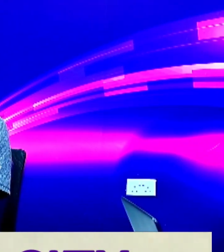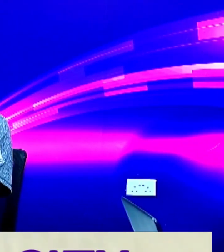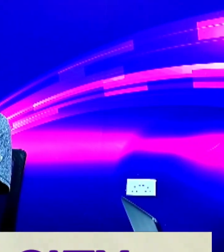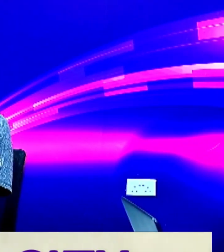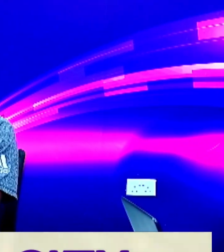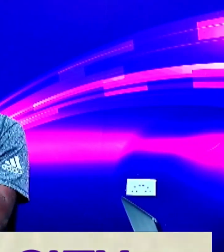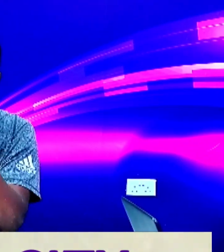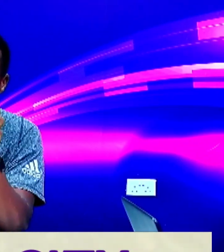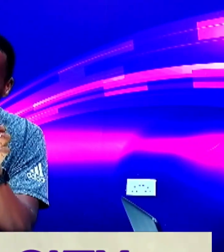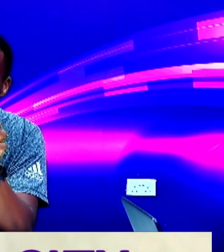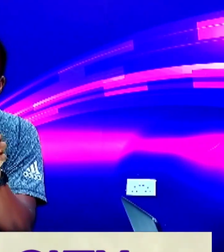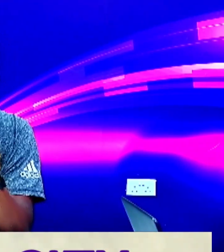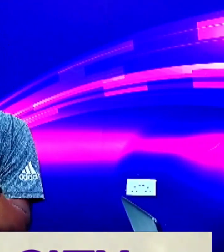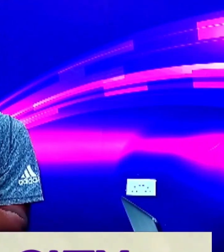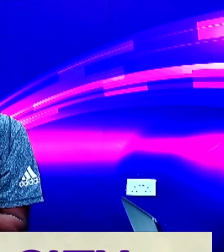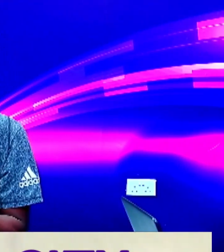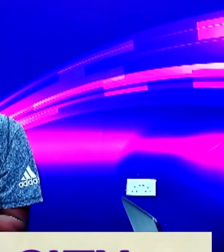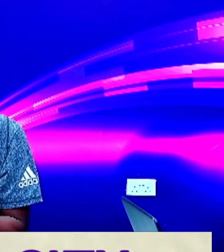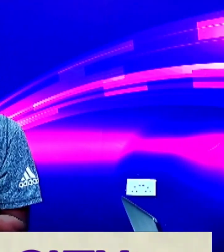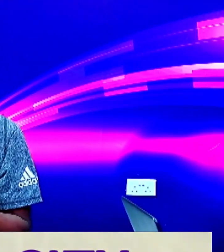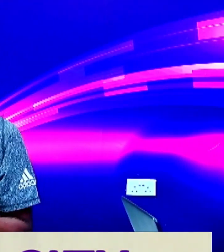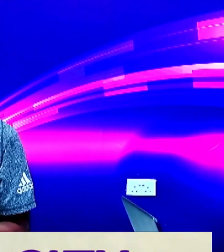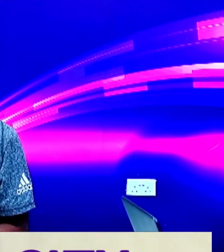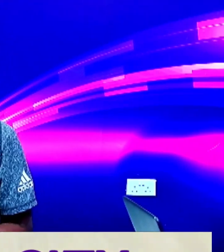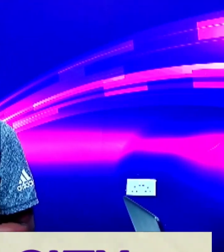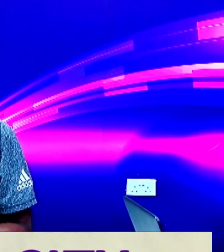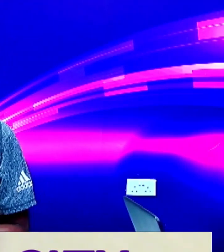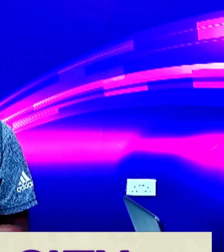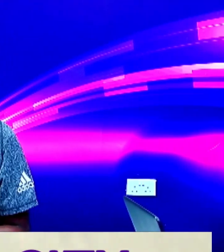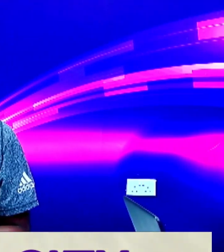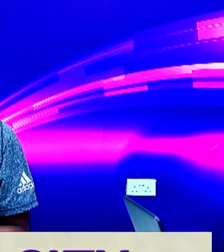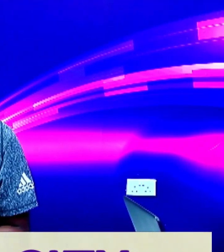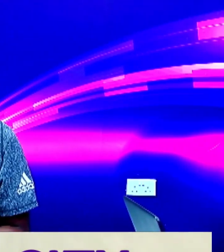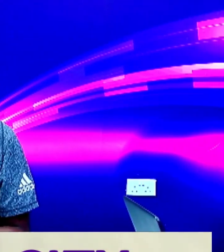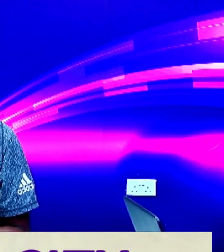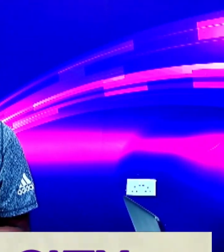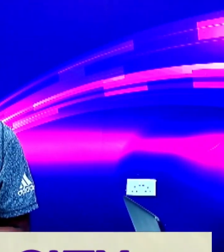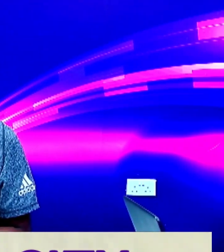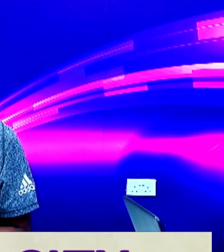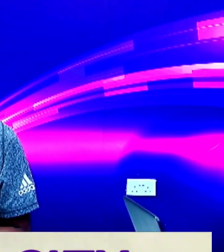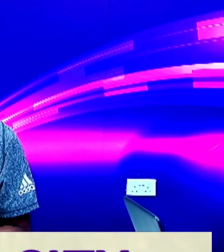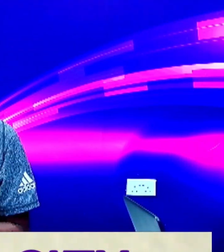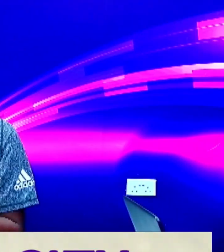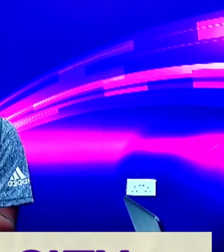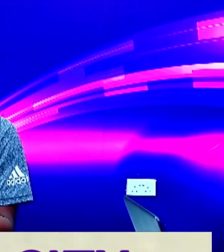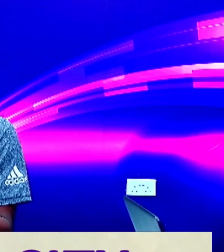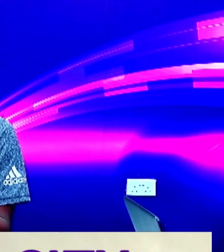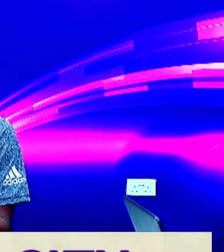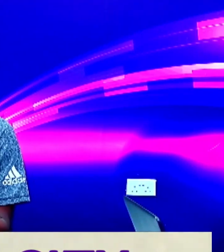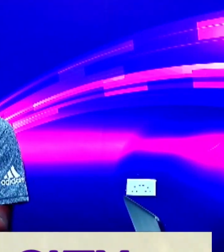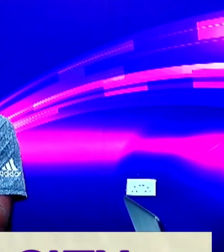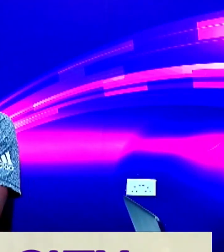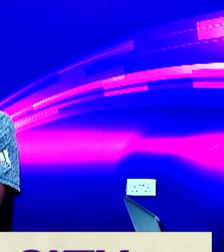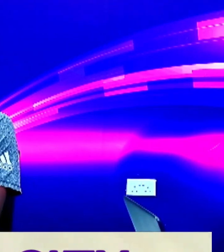players from best players, they come from from other teams. When they join Man